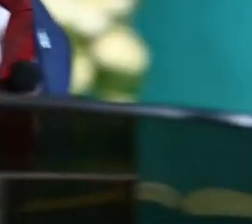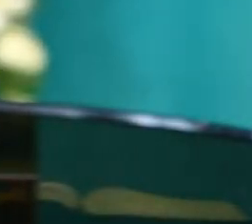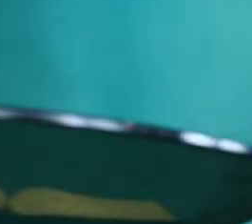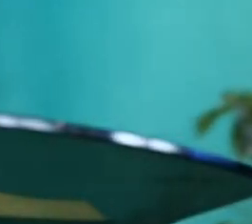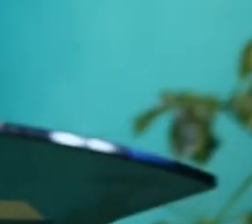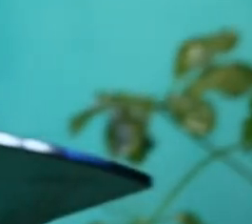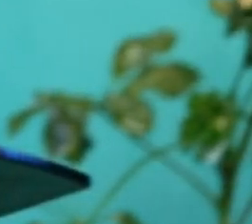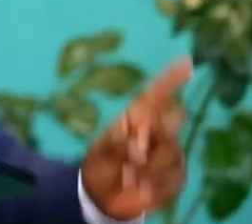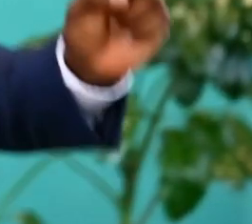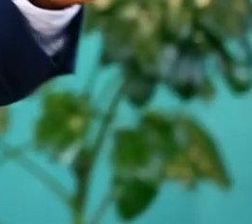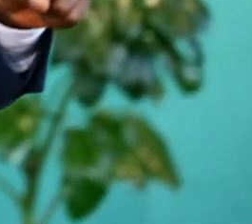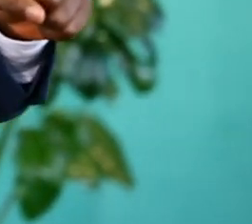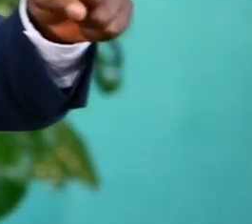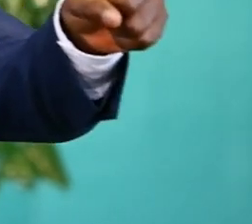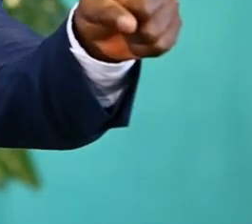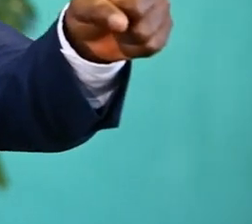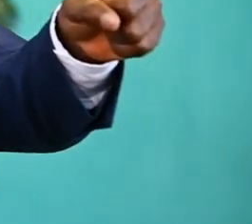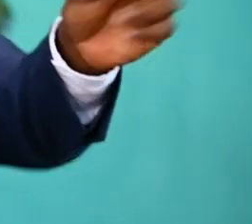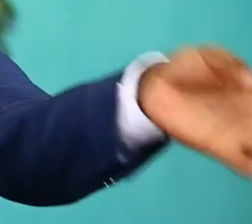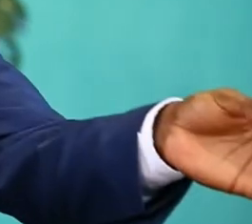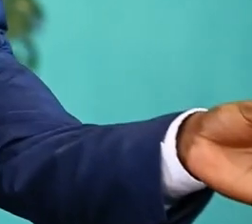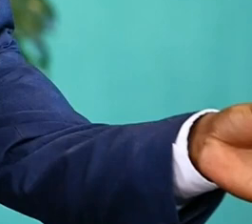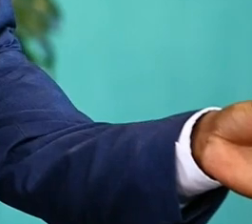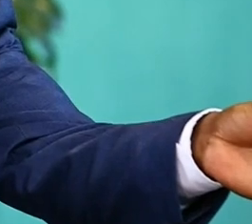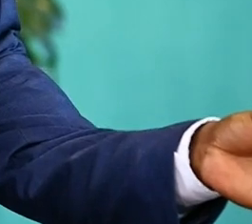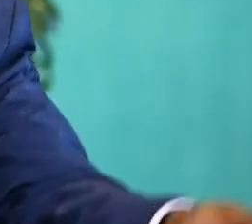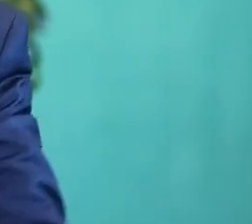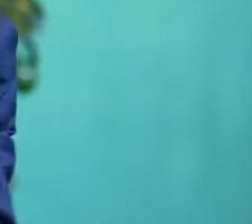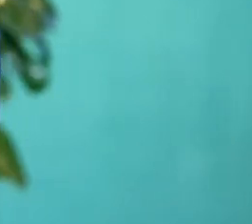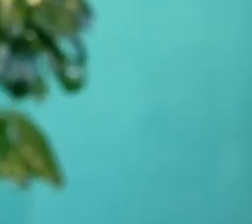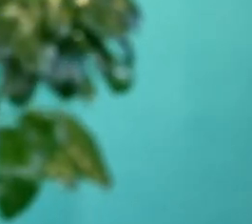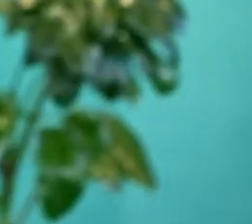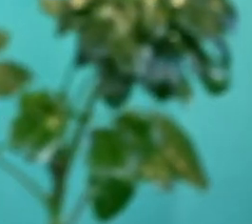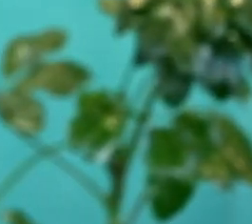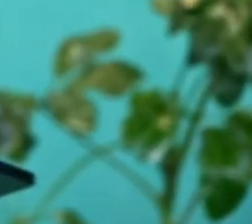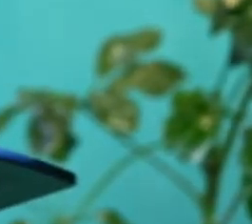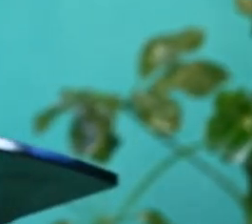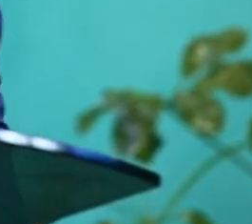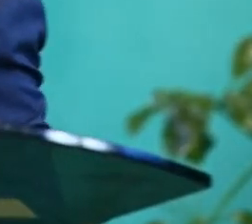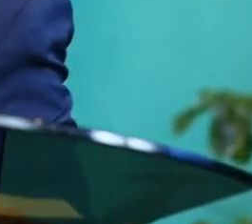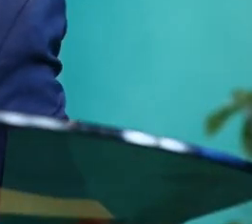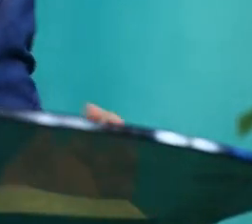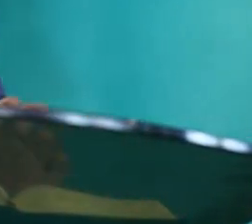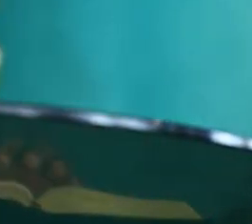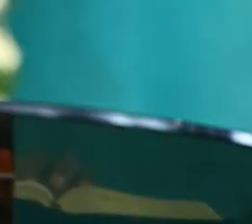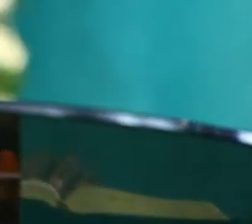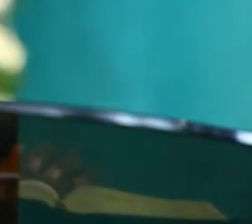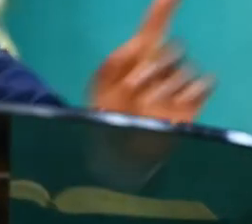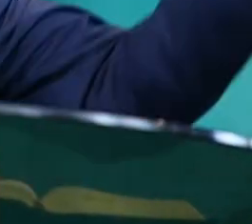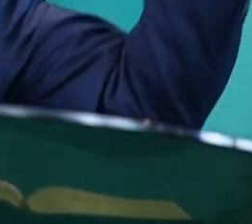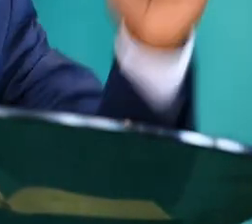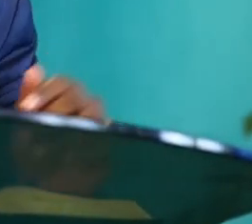anti-corruption commission here? Or is integrity? You have in anti-corruption. you hear your husband is being